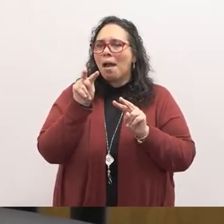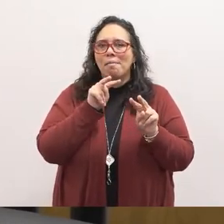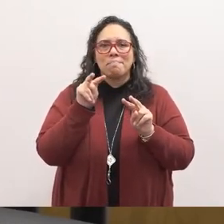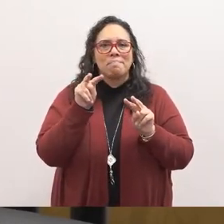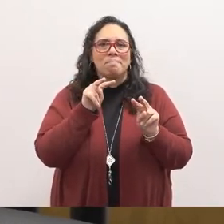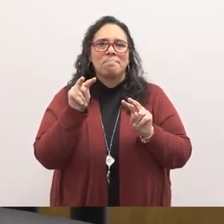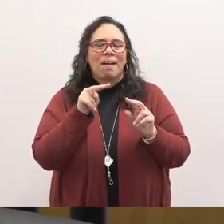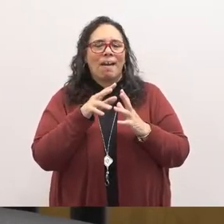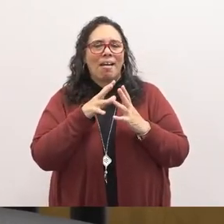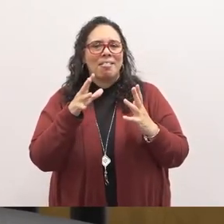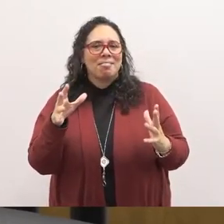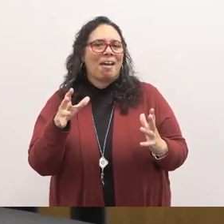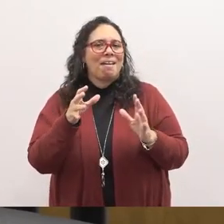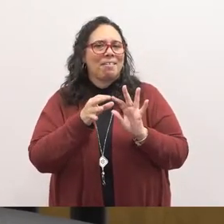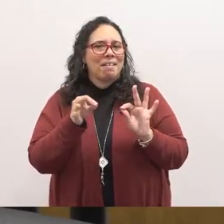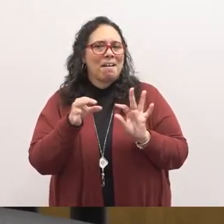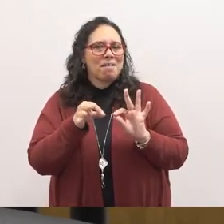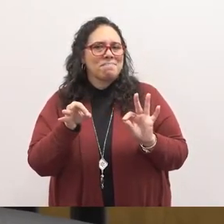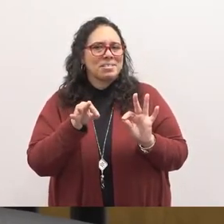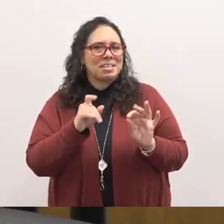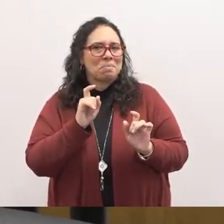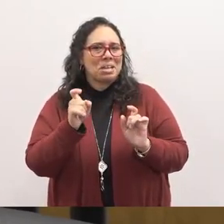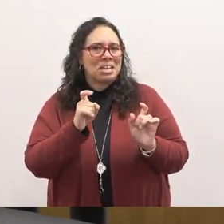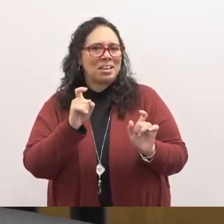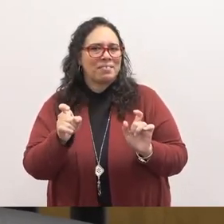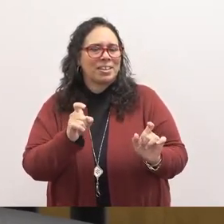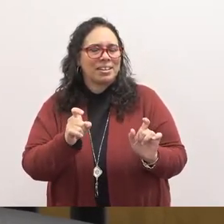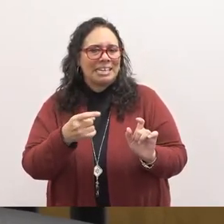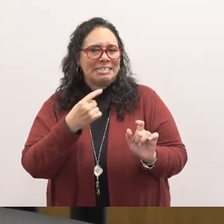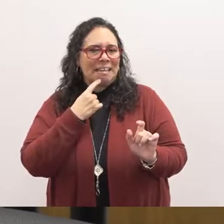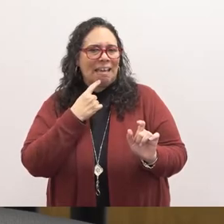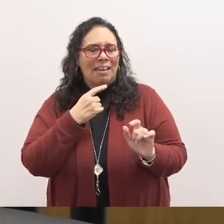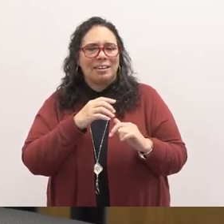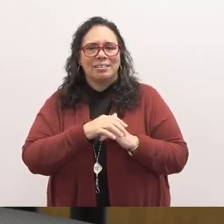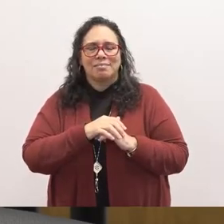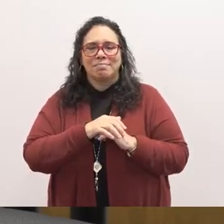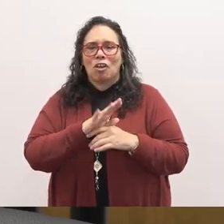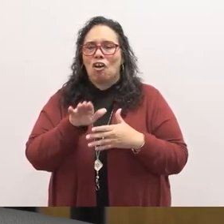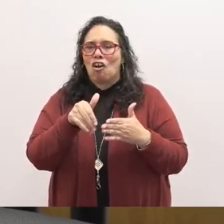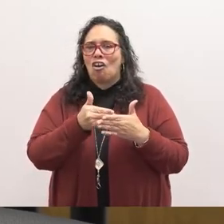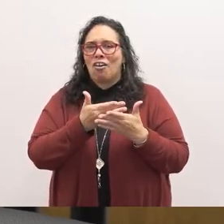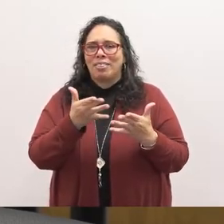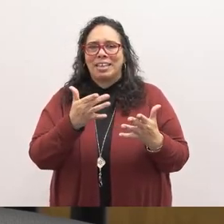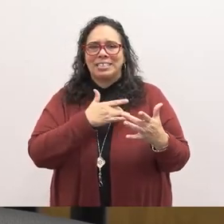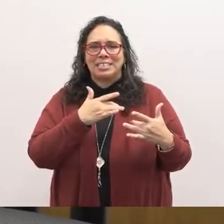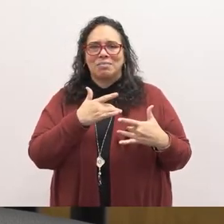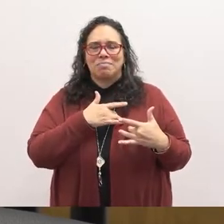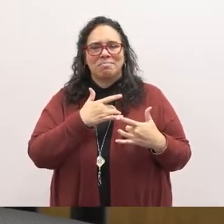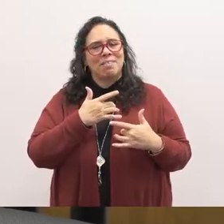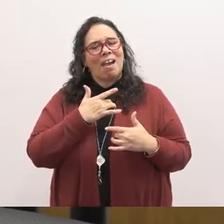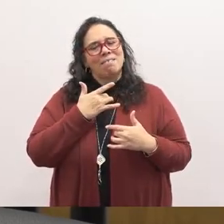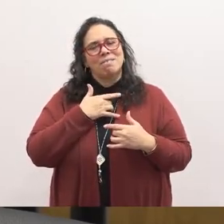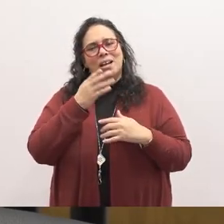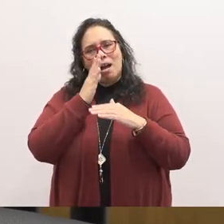the comments that were giving and said, all things considered, I was humbled at